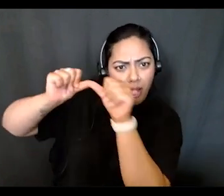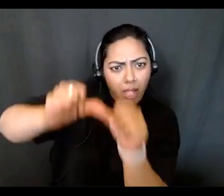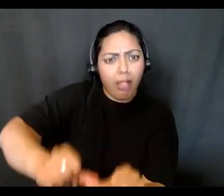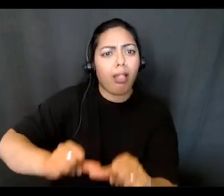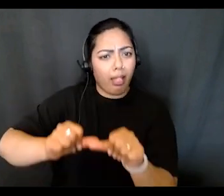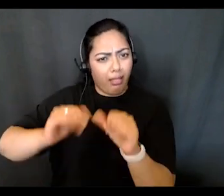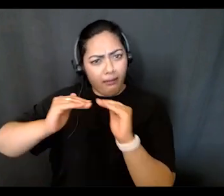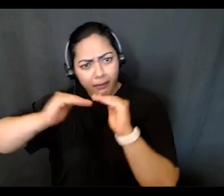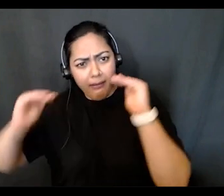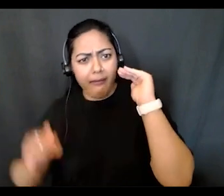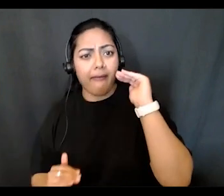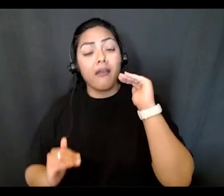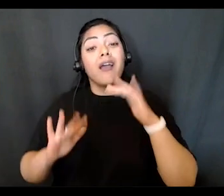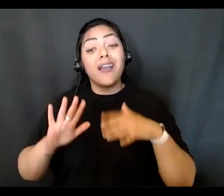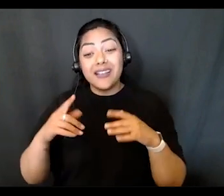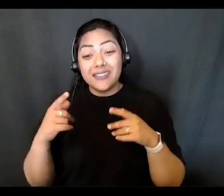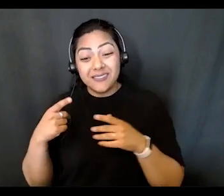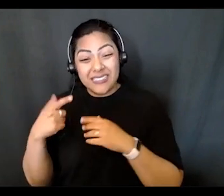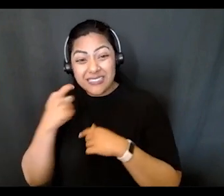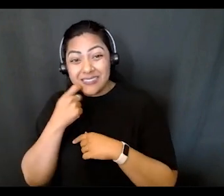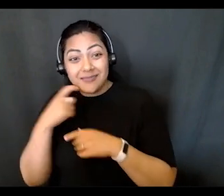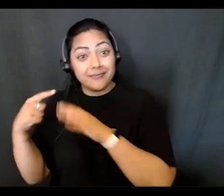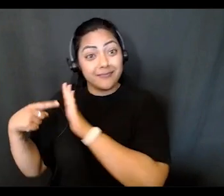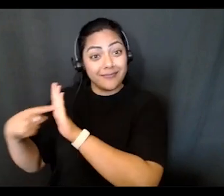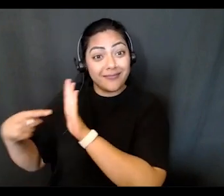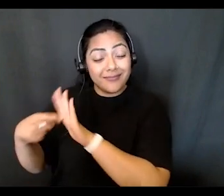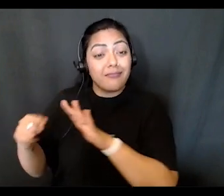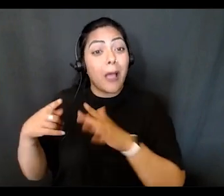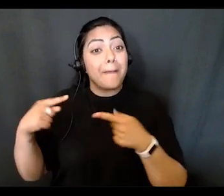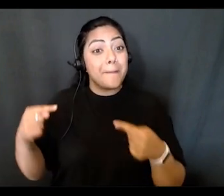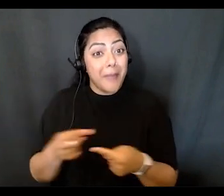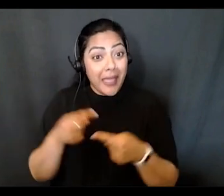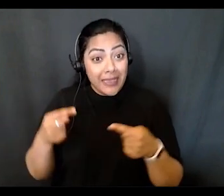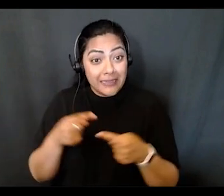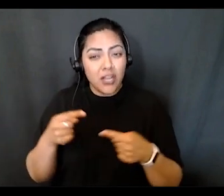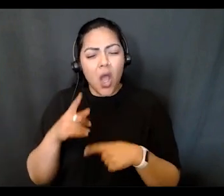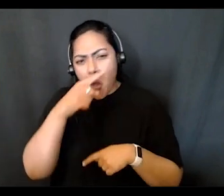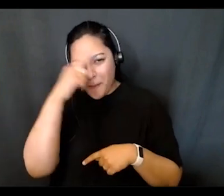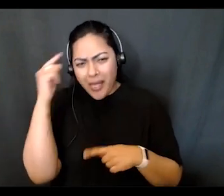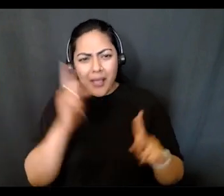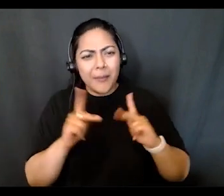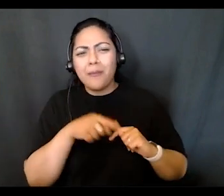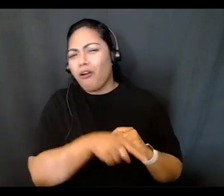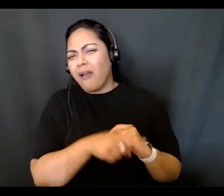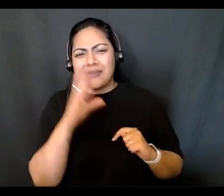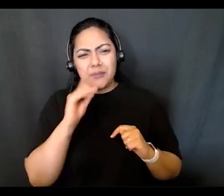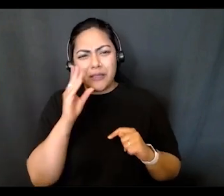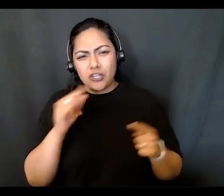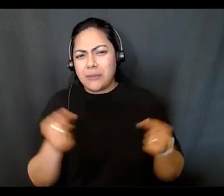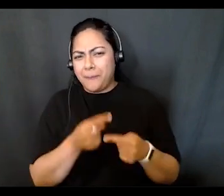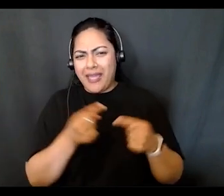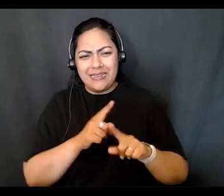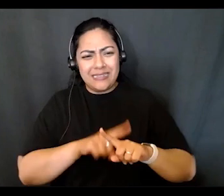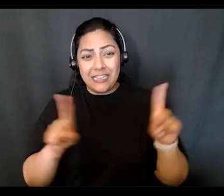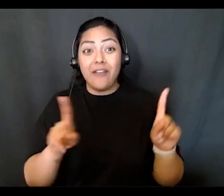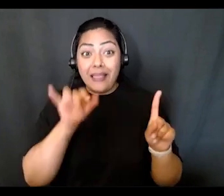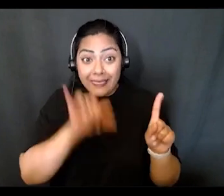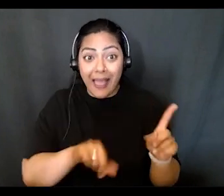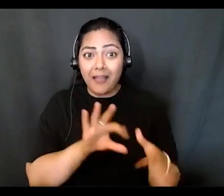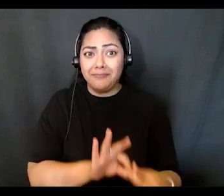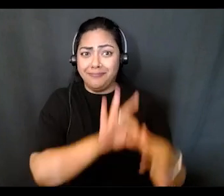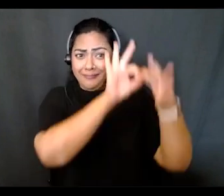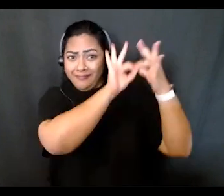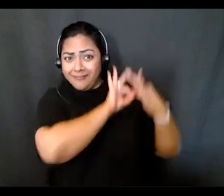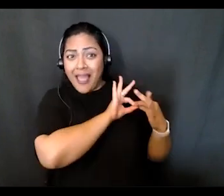the stereotypes around Black people in pain. That can be traced directly to slavery and to scientific racism,